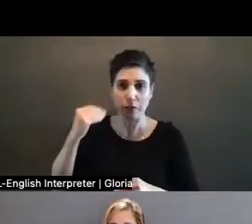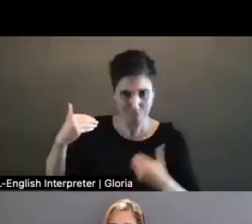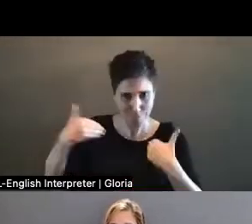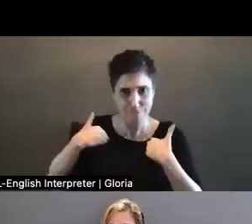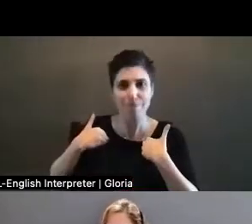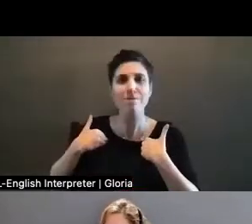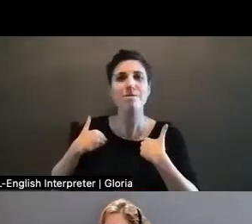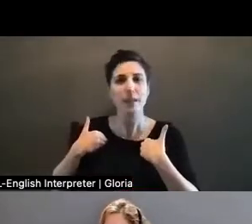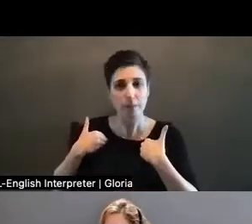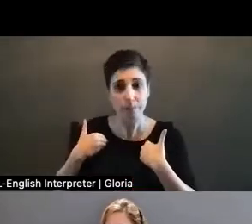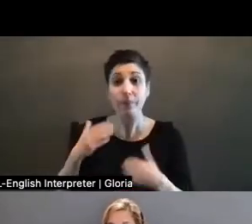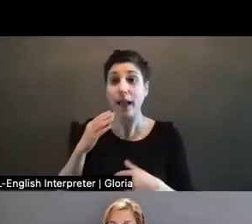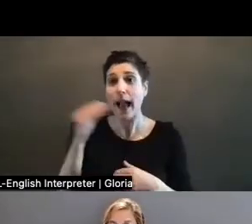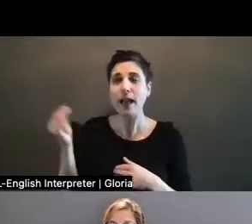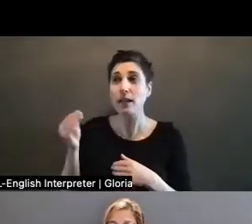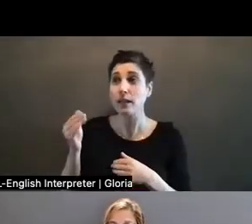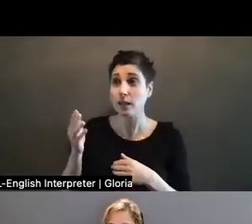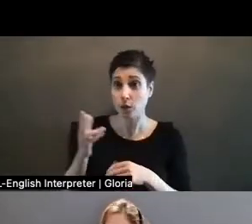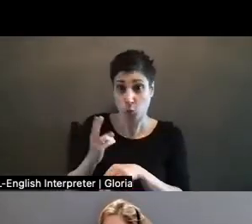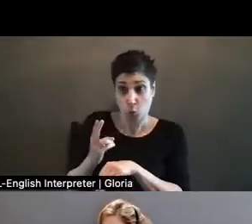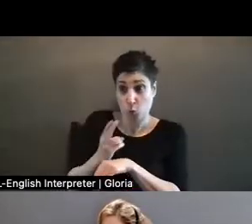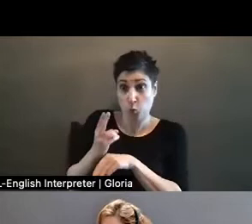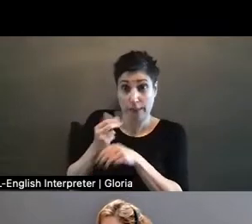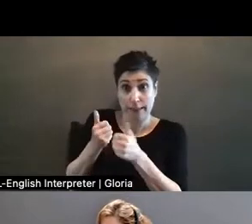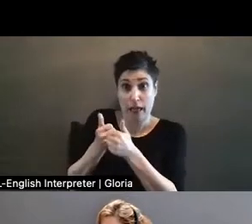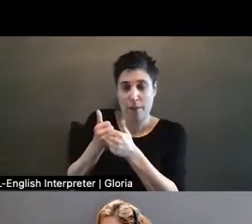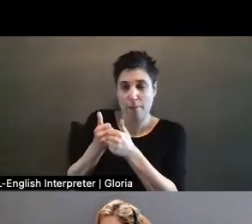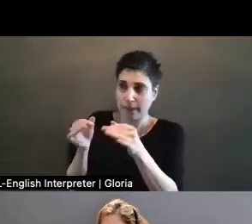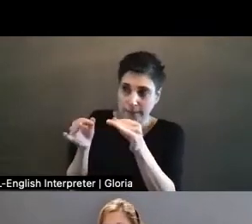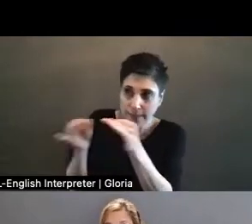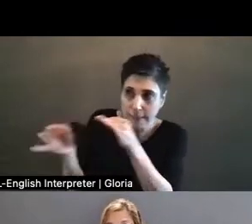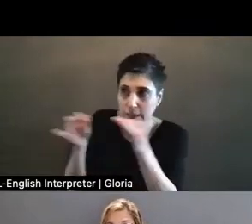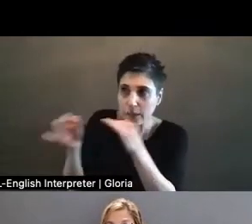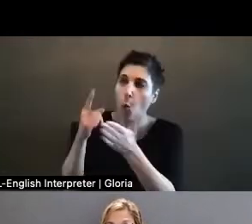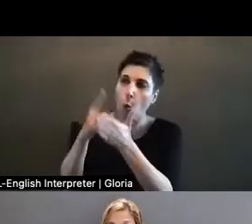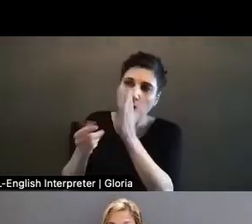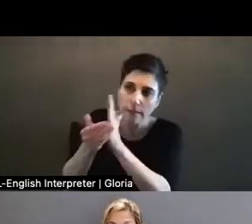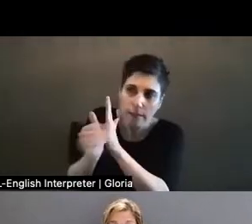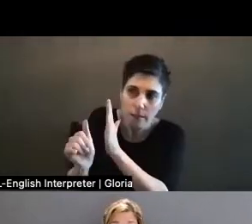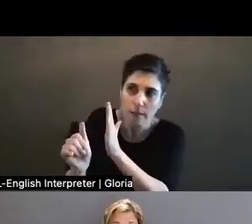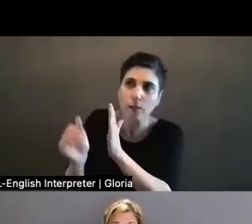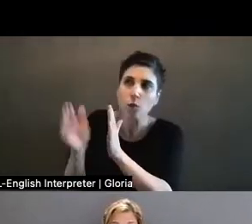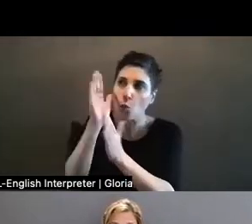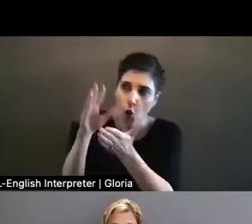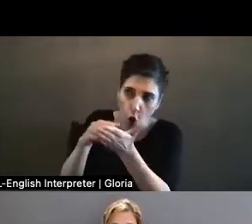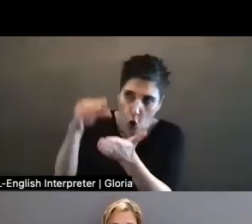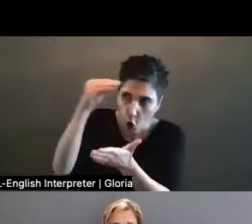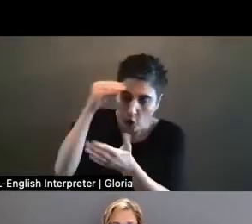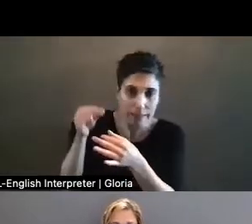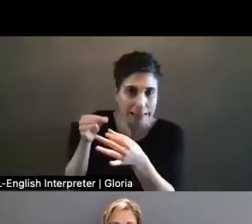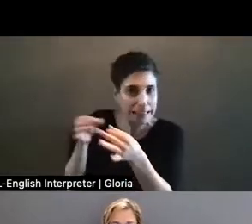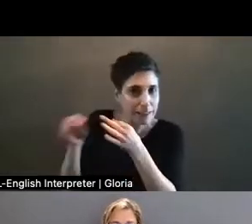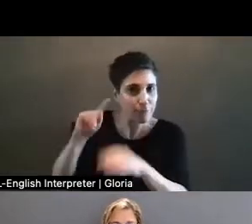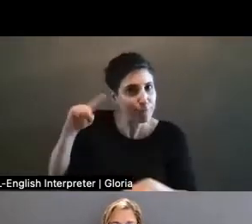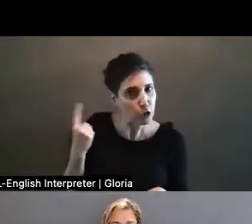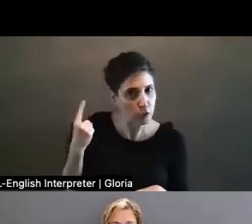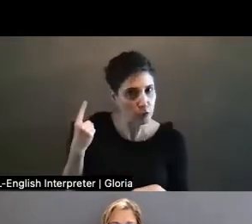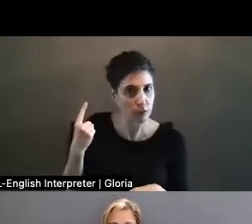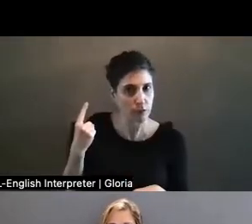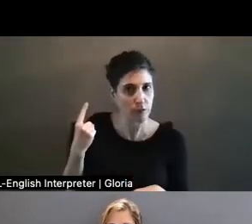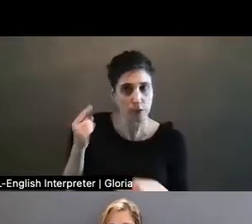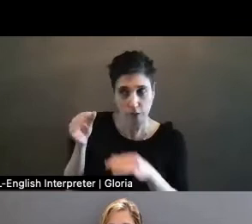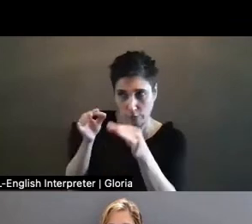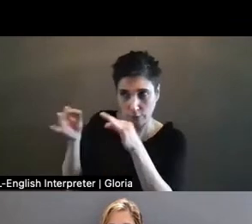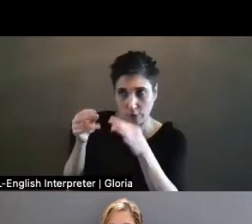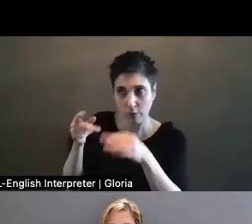Certainly explaining why, the skills that they're going to learn ahead of time reinforces